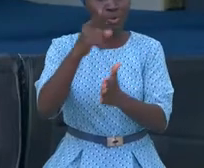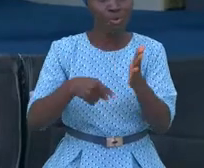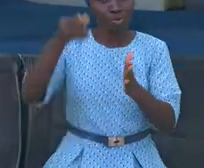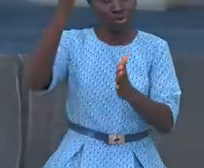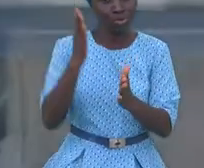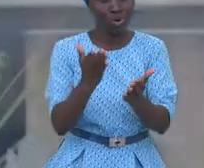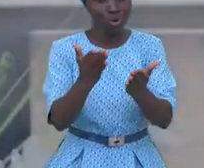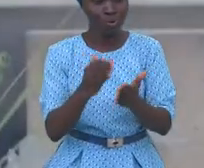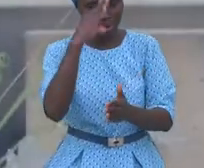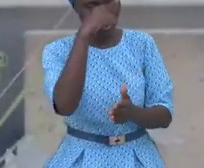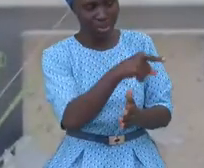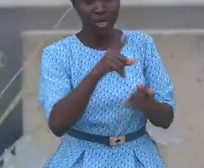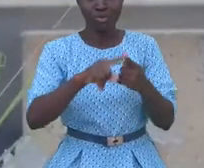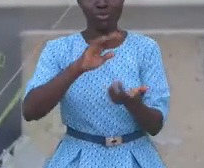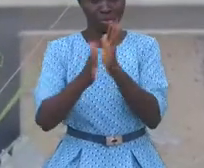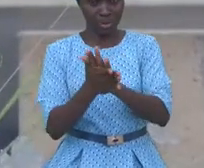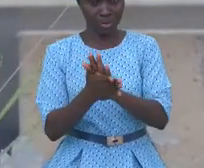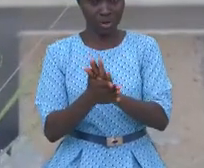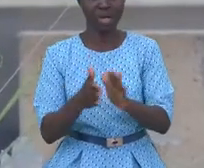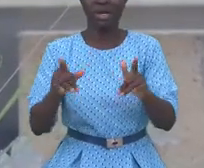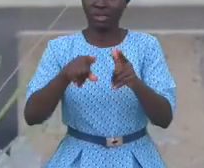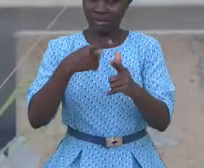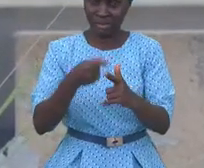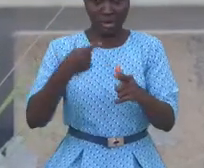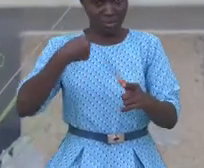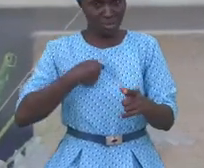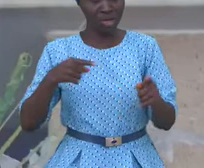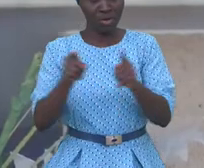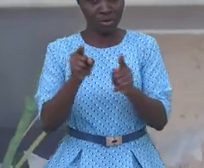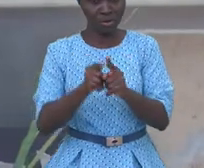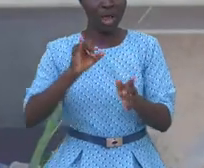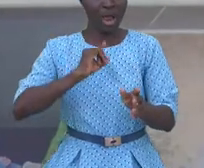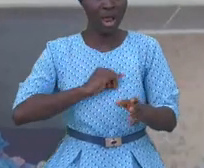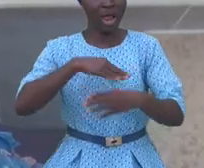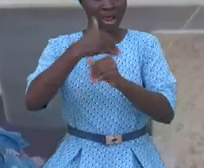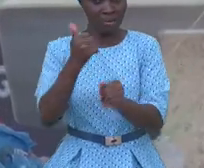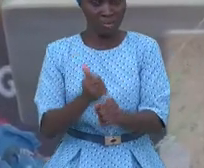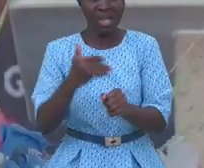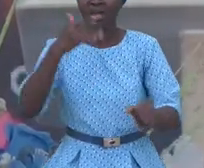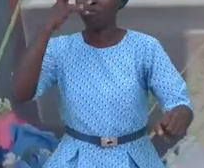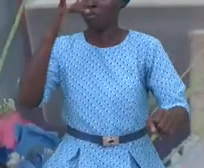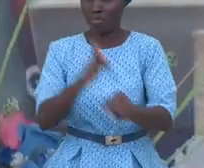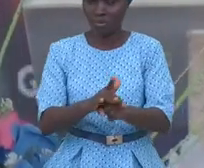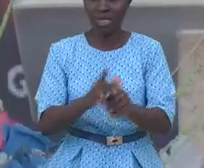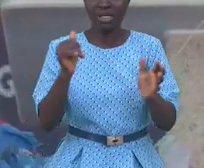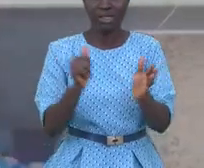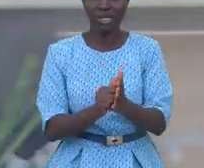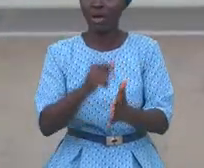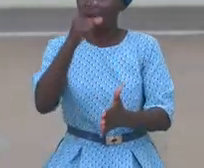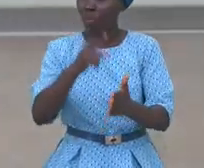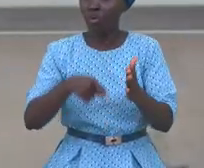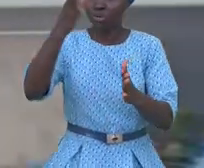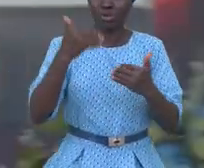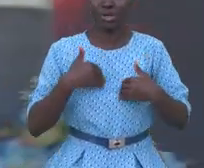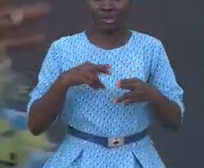vow." That's what God has shown me now, what God has revealed to me now. From the